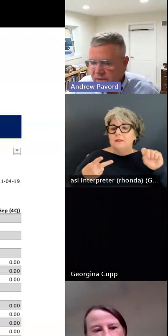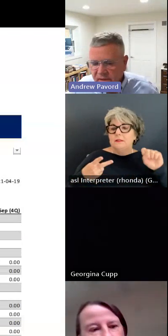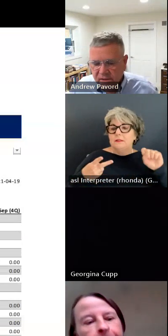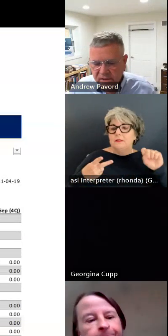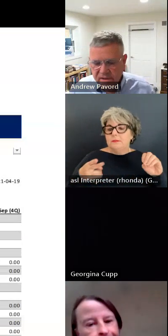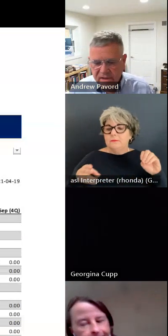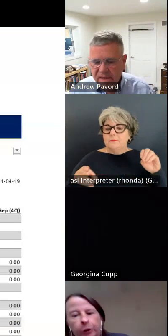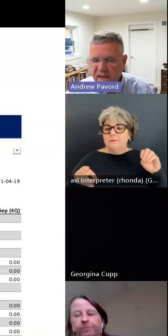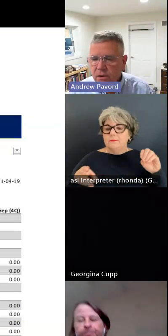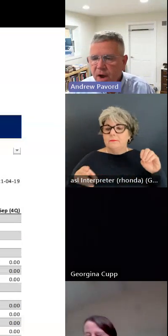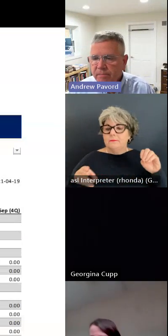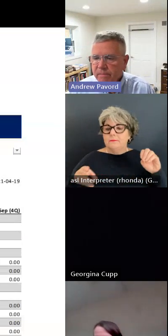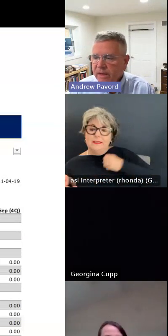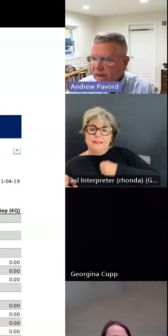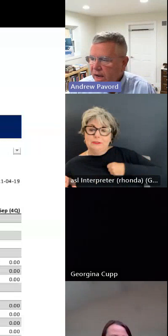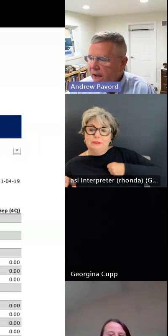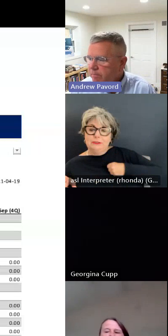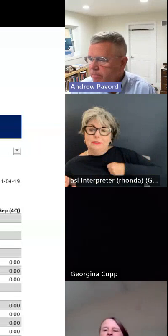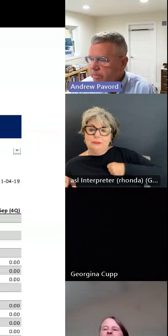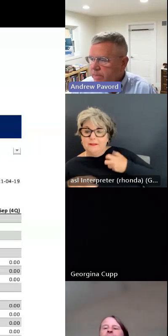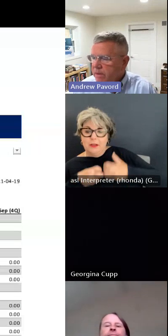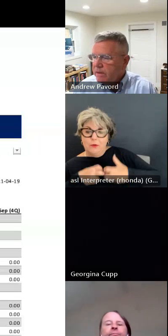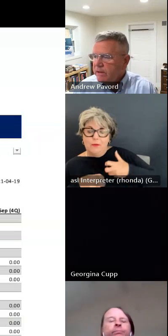Andy, sorry about that. Yeah, no problem.